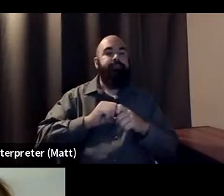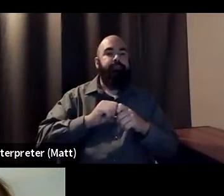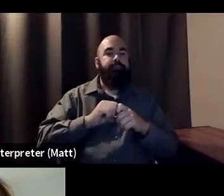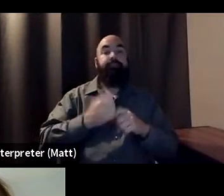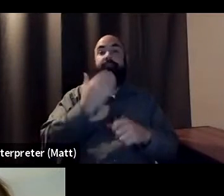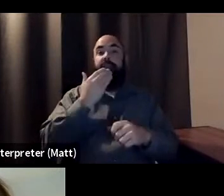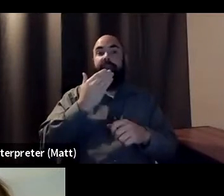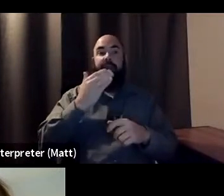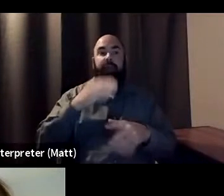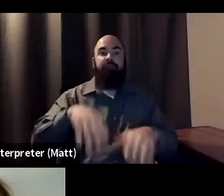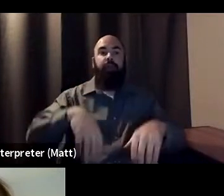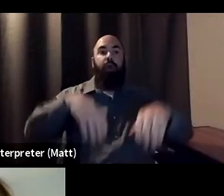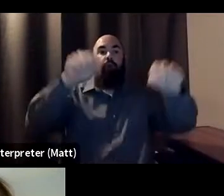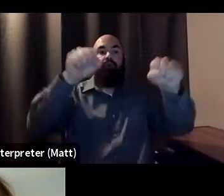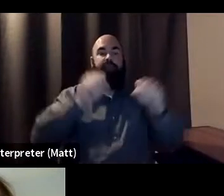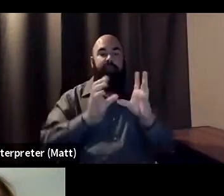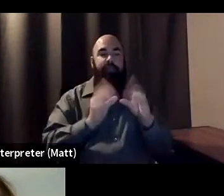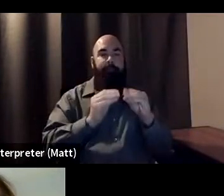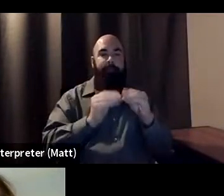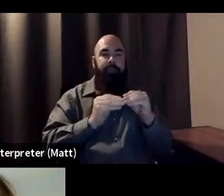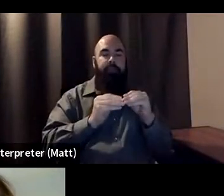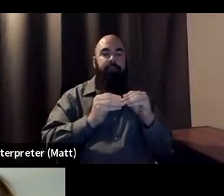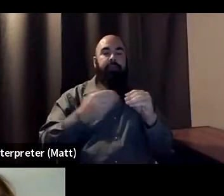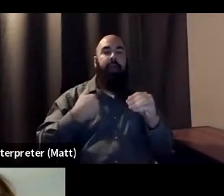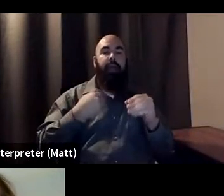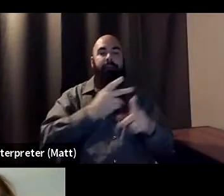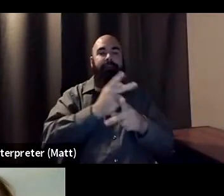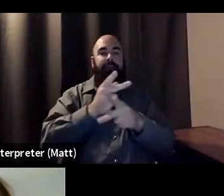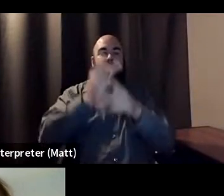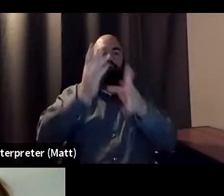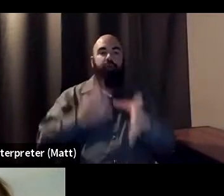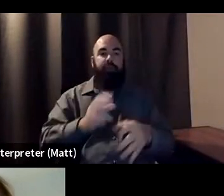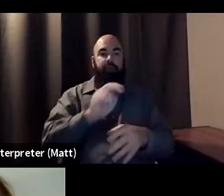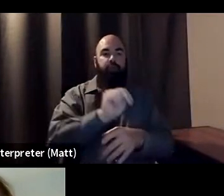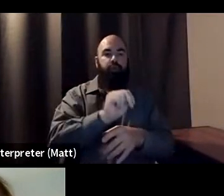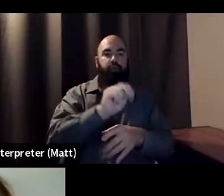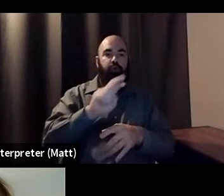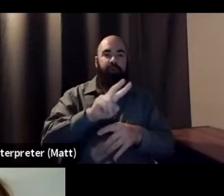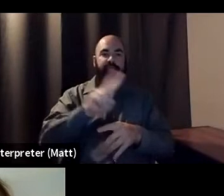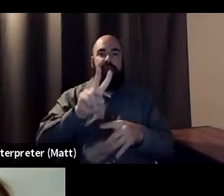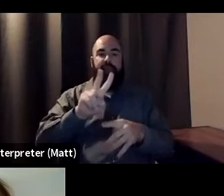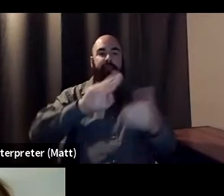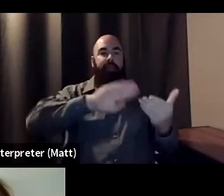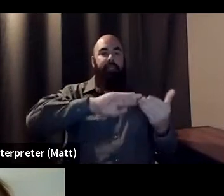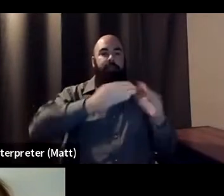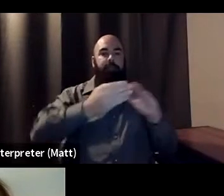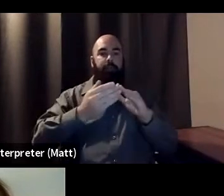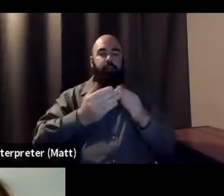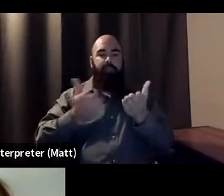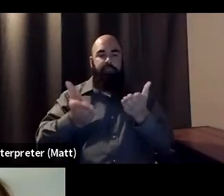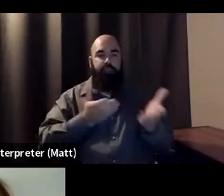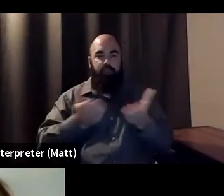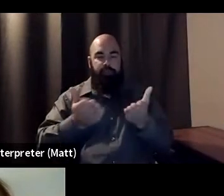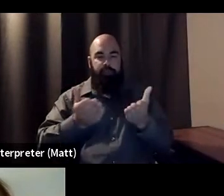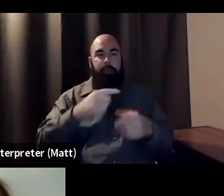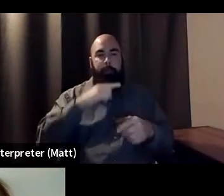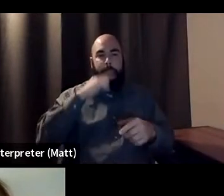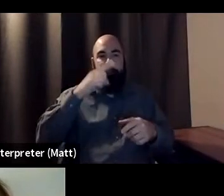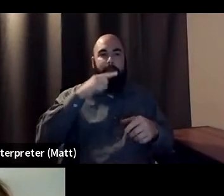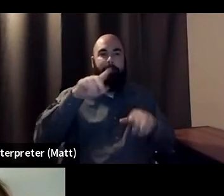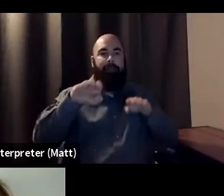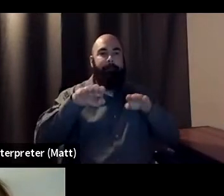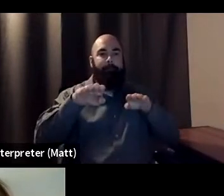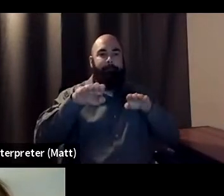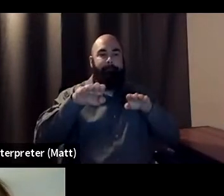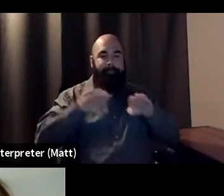thank you for hosting tonight. As you said, I am the Executive Director of New River Valley Community Services. We're the public behavioral health care provider